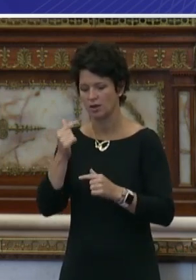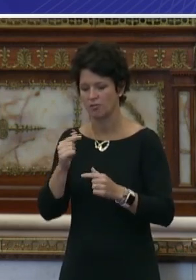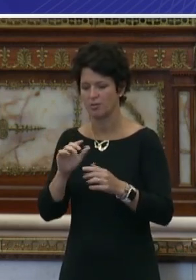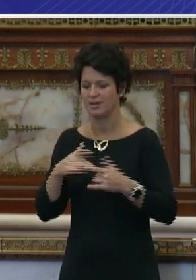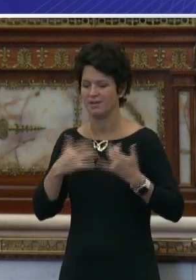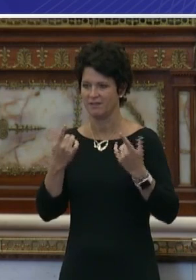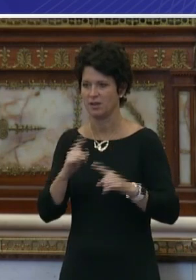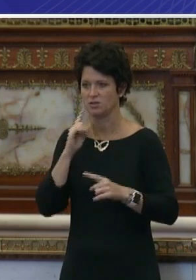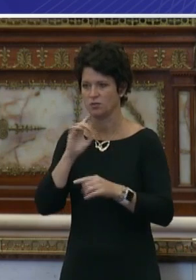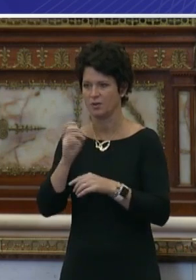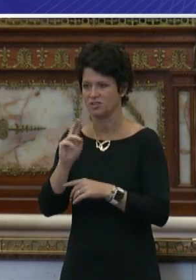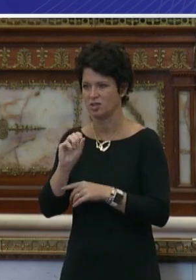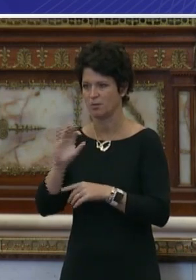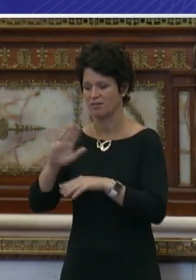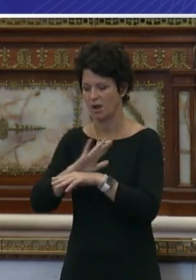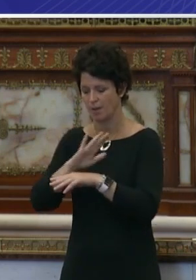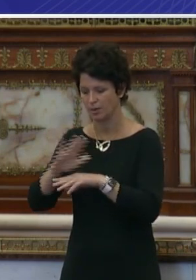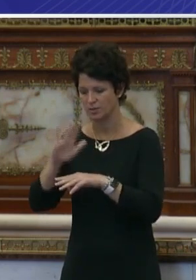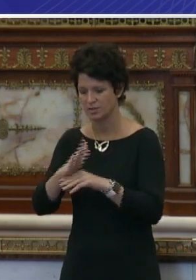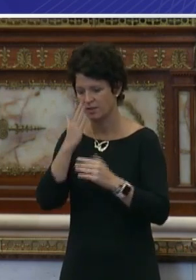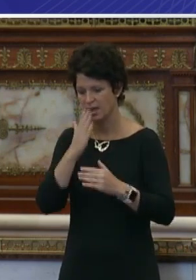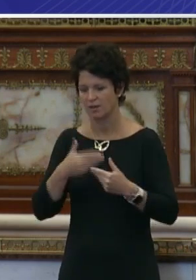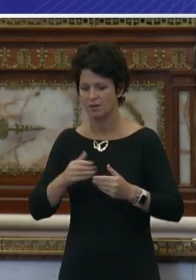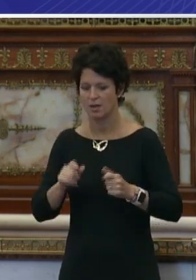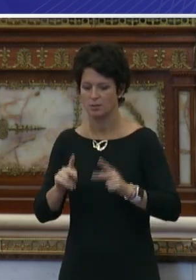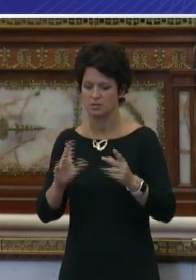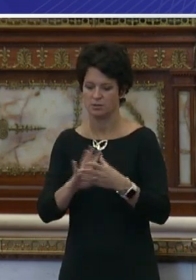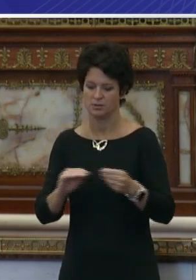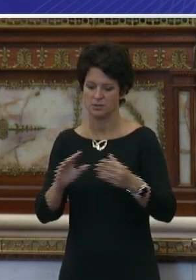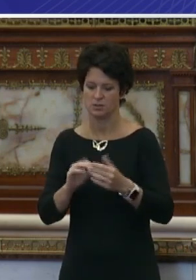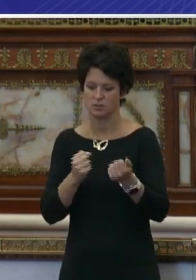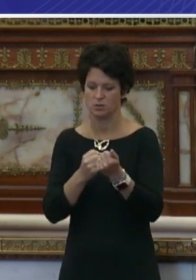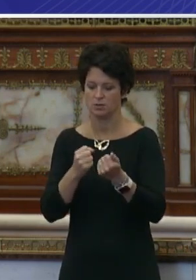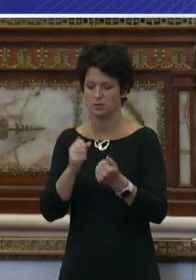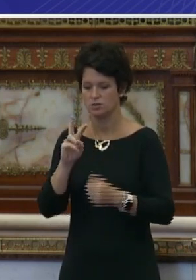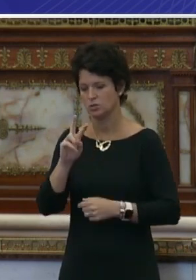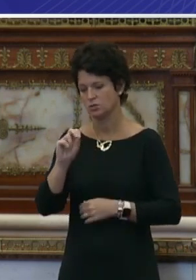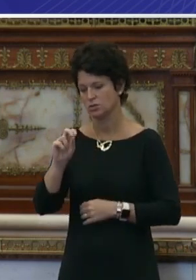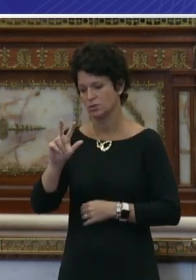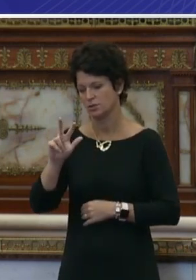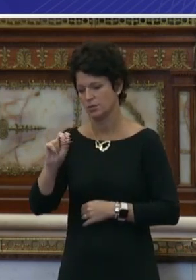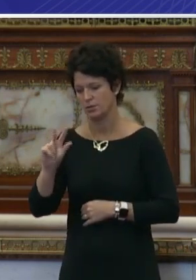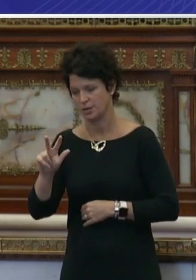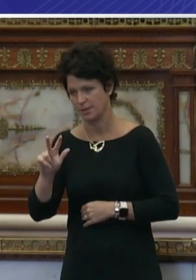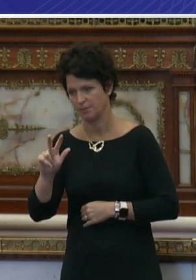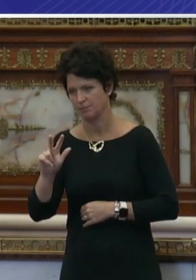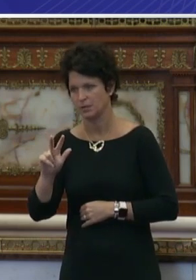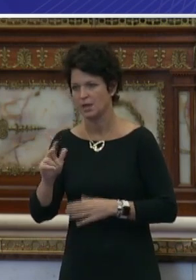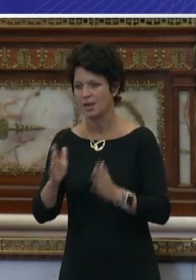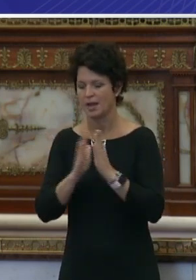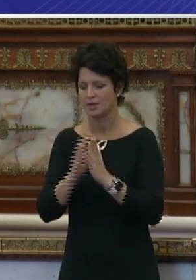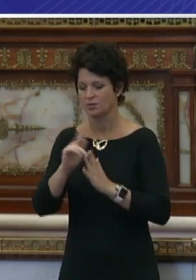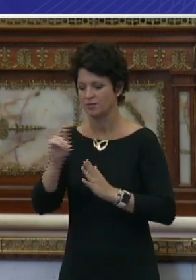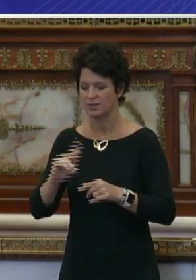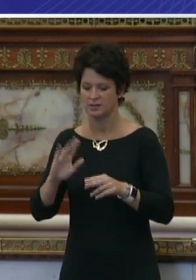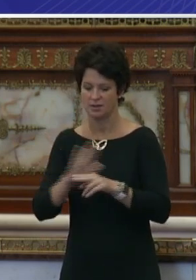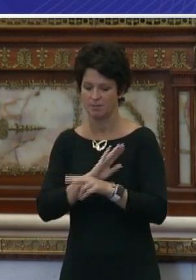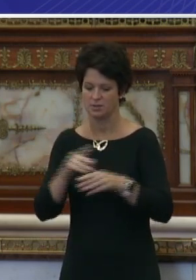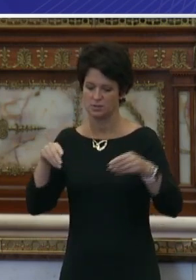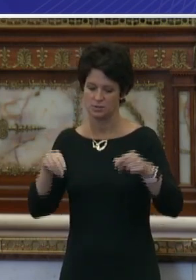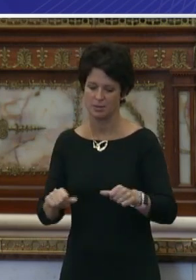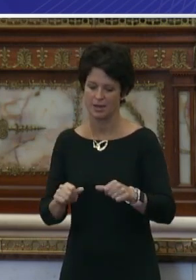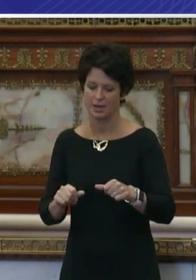of Commerce. Thank you for this opportunity to provide testimony regarding Bill 200303, which calls for Philadelphia businesses to